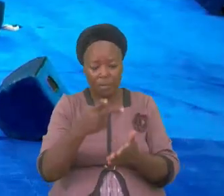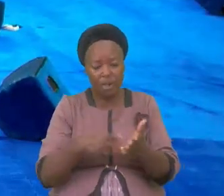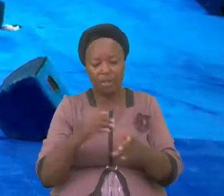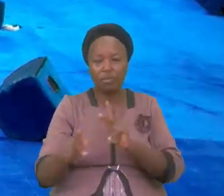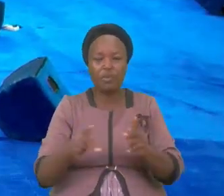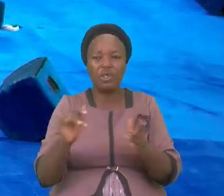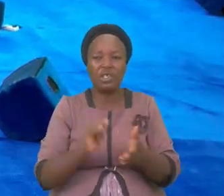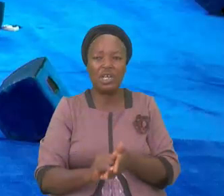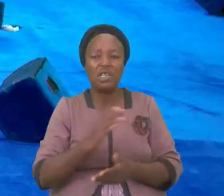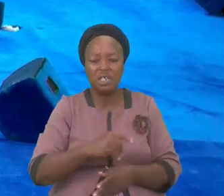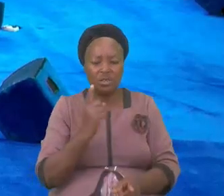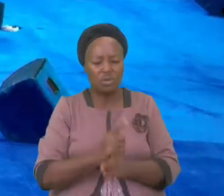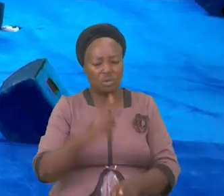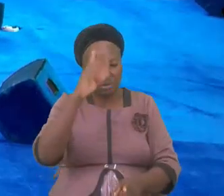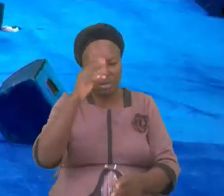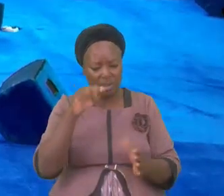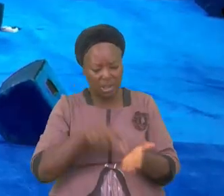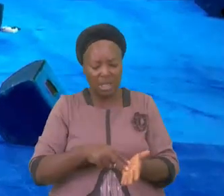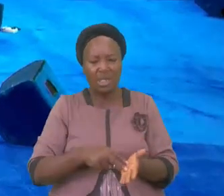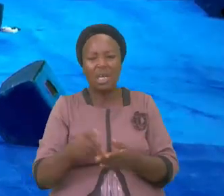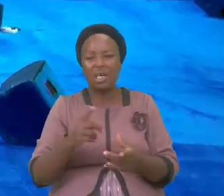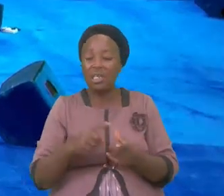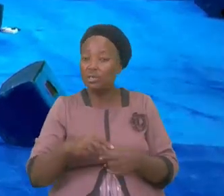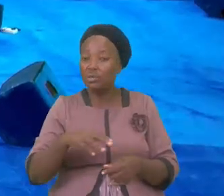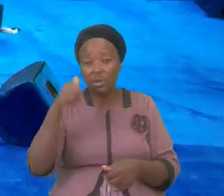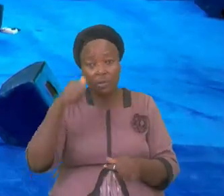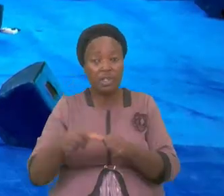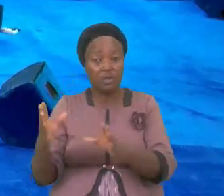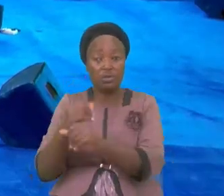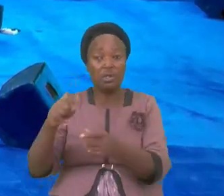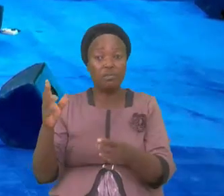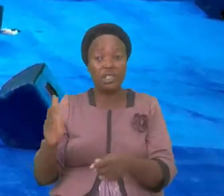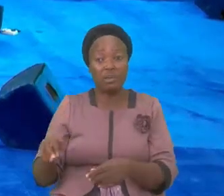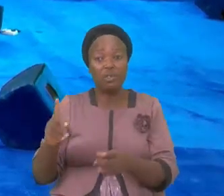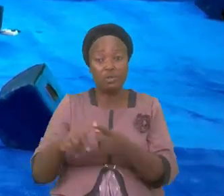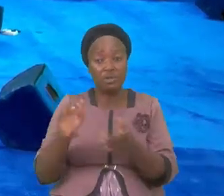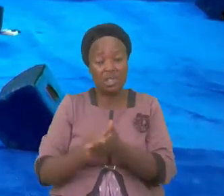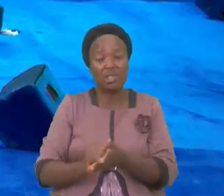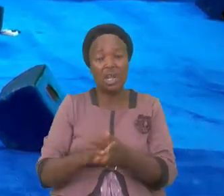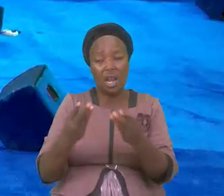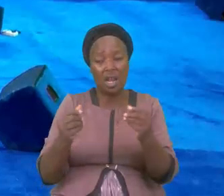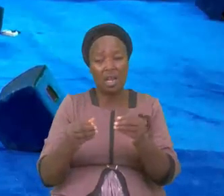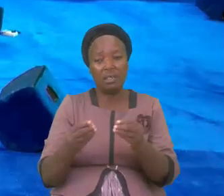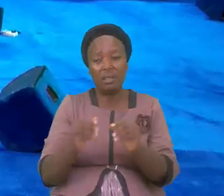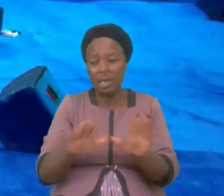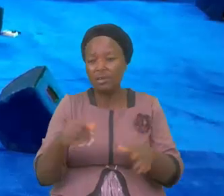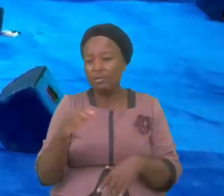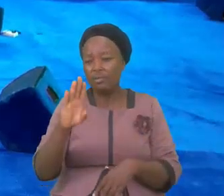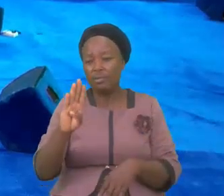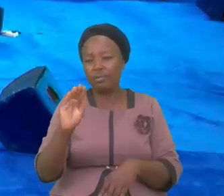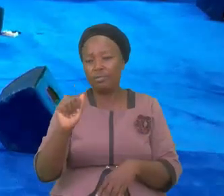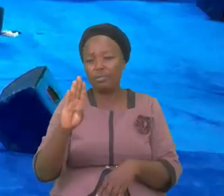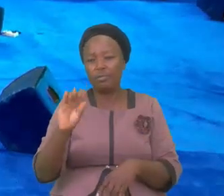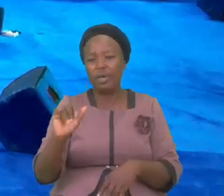understand, God had a purpose for Daniel and for the rest of them. That's why he allowed them to